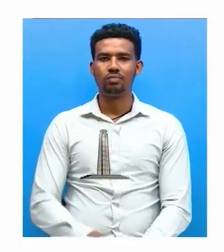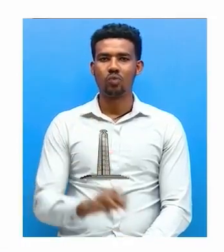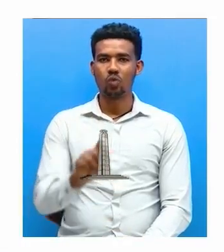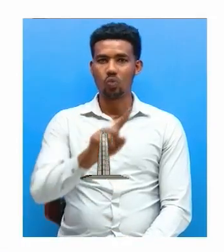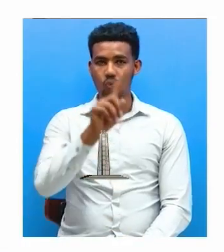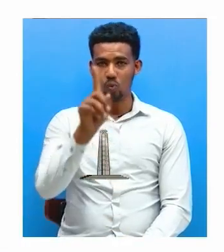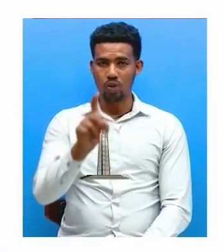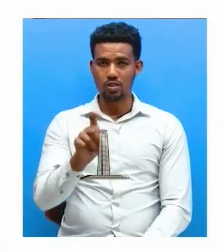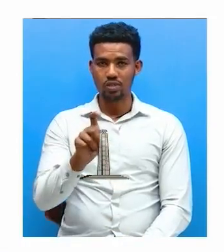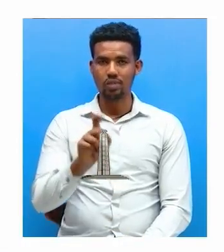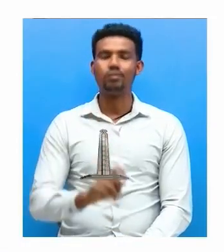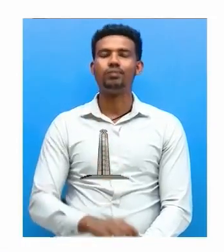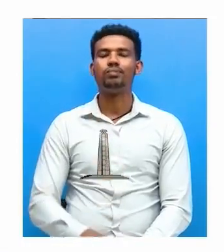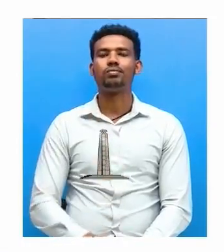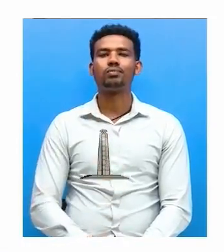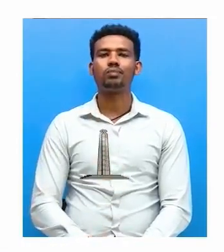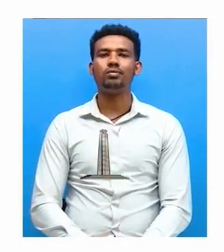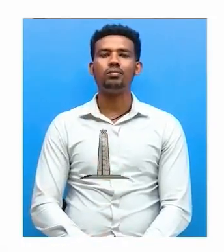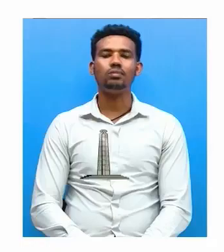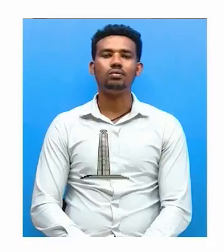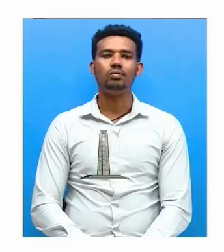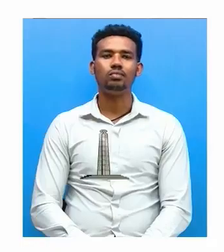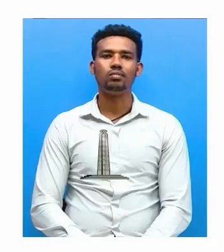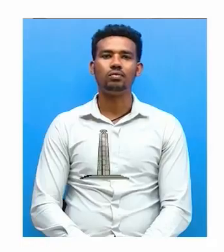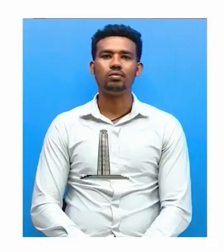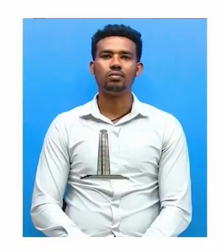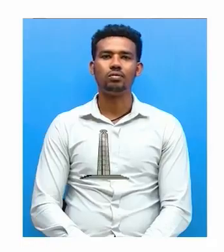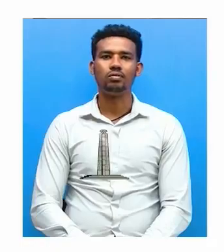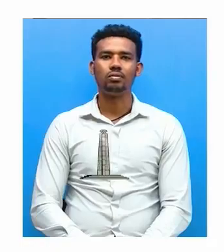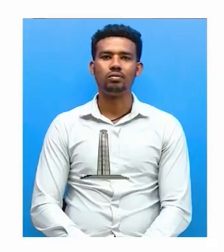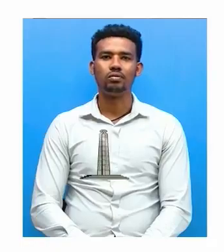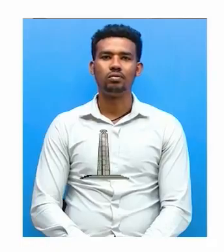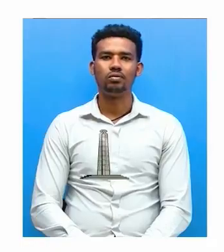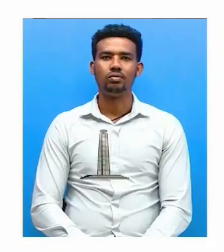Question mark.